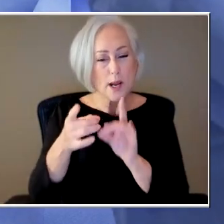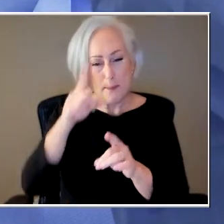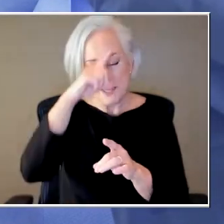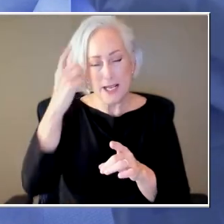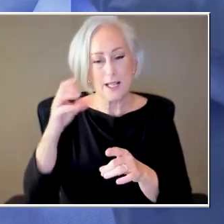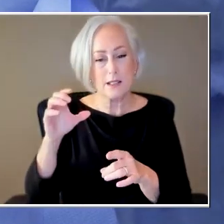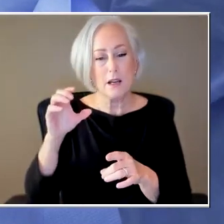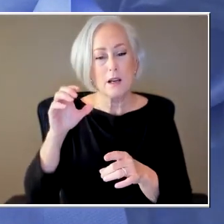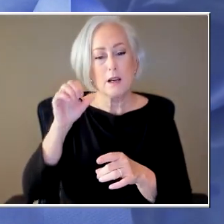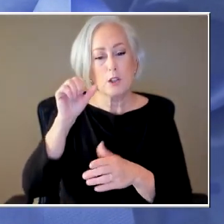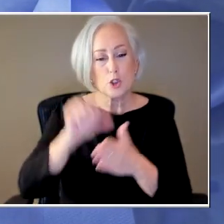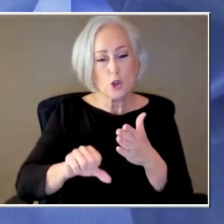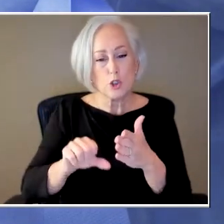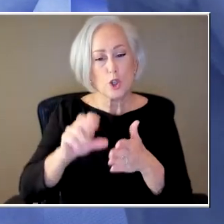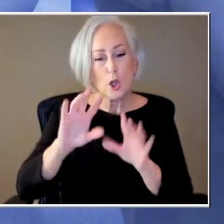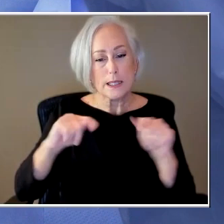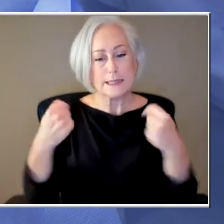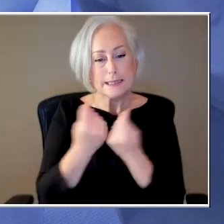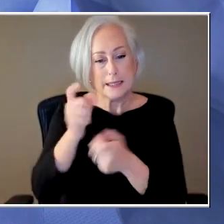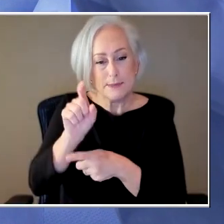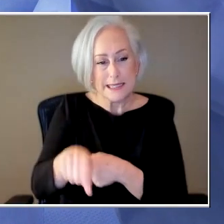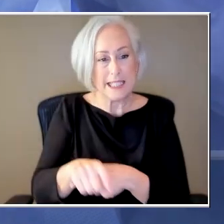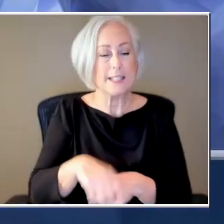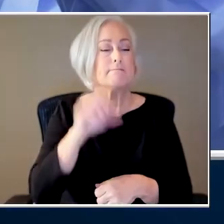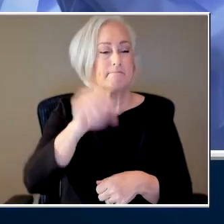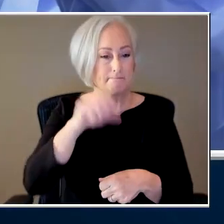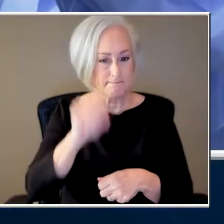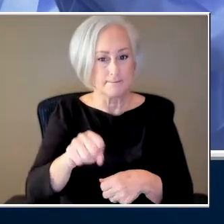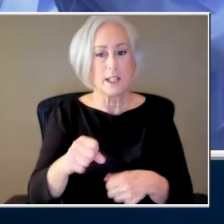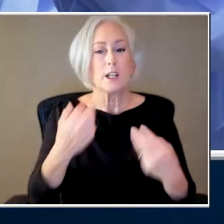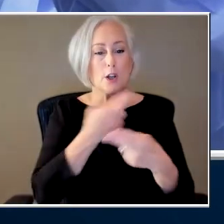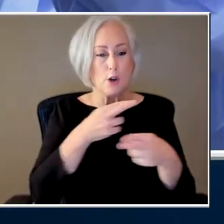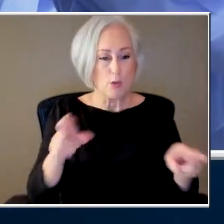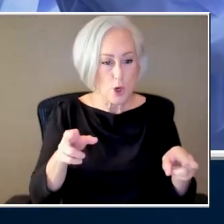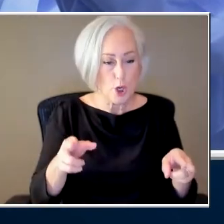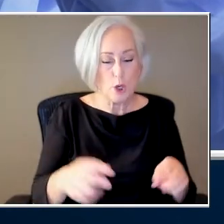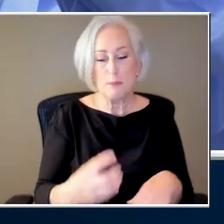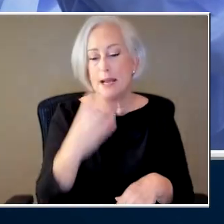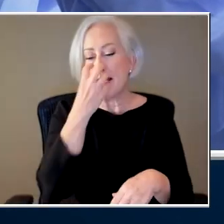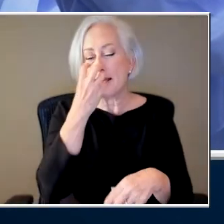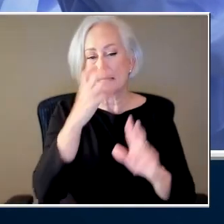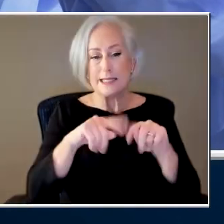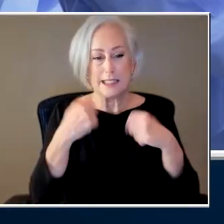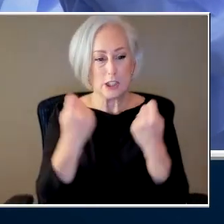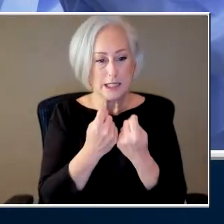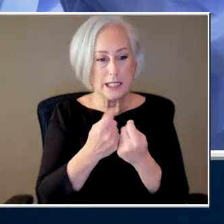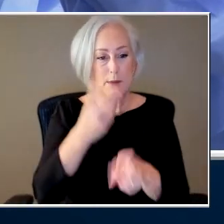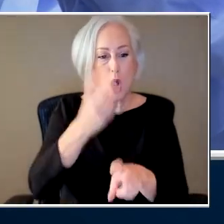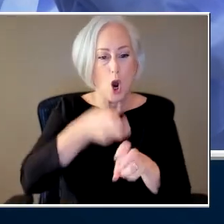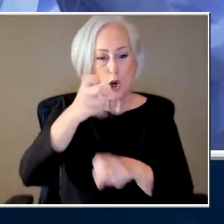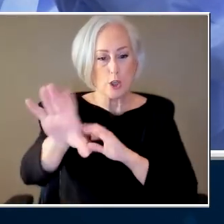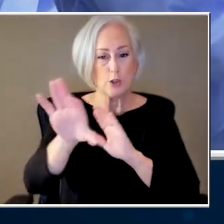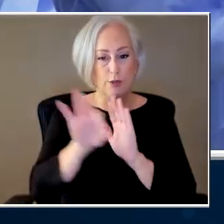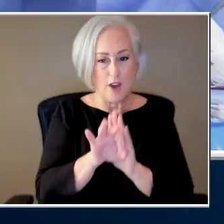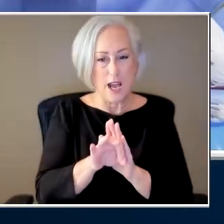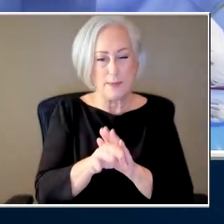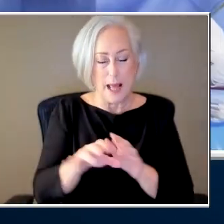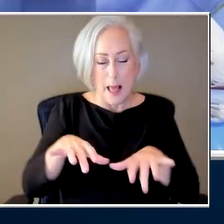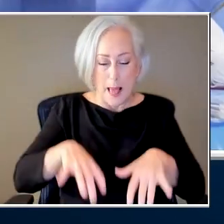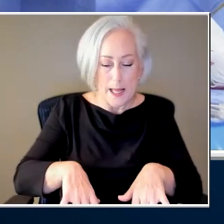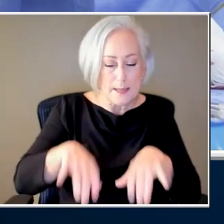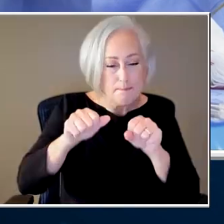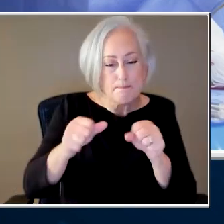the OR space and the anesthesia time is harder to come by. So those take a little bit more time to coordinate. Sometimes we can't get